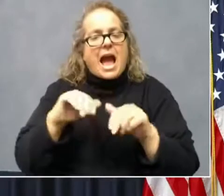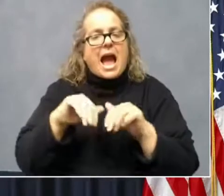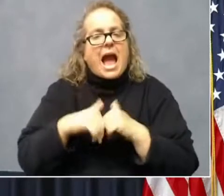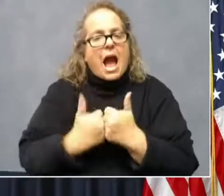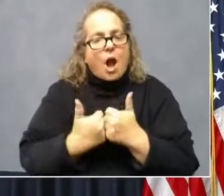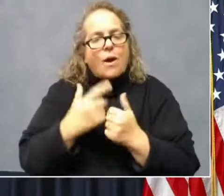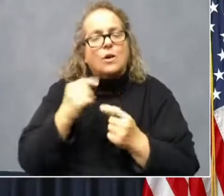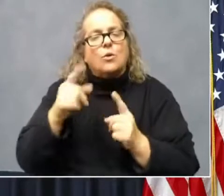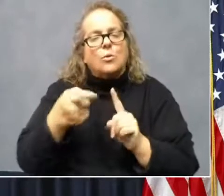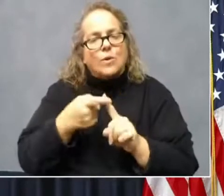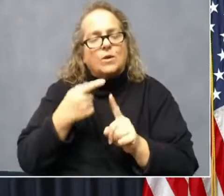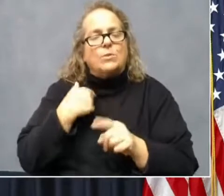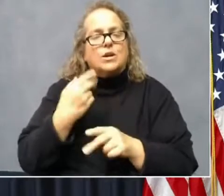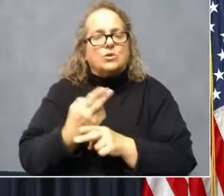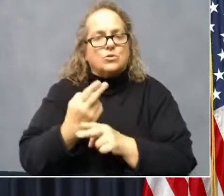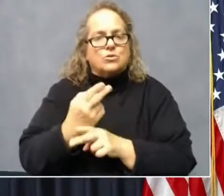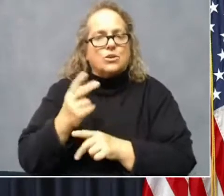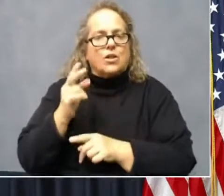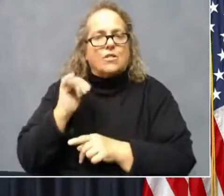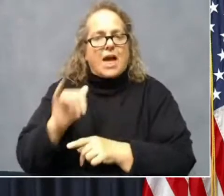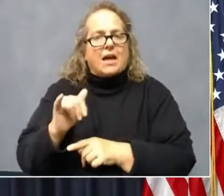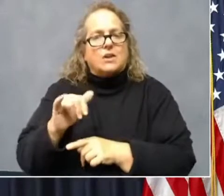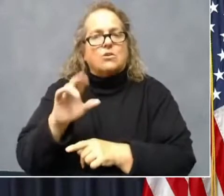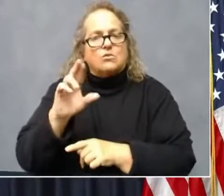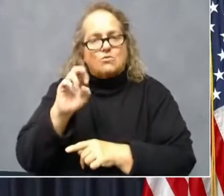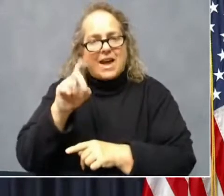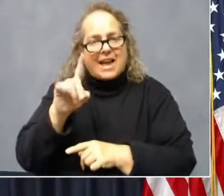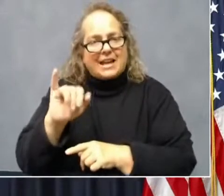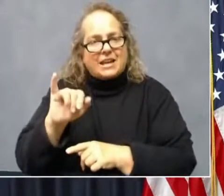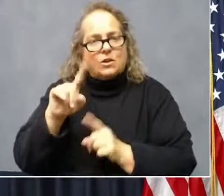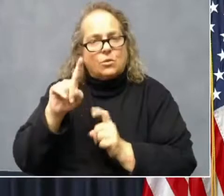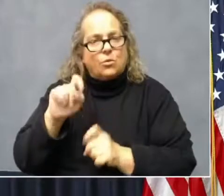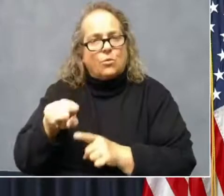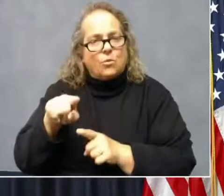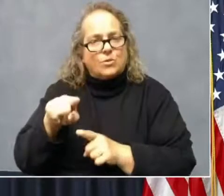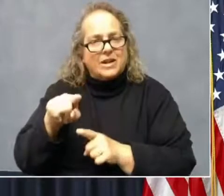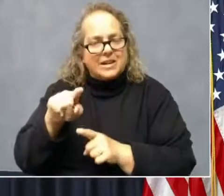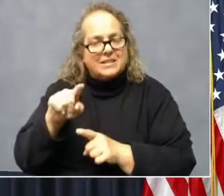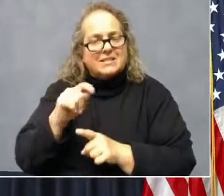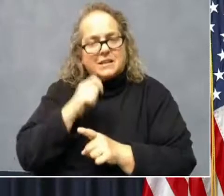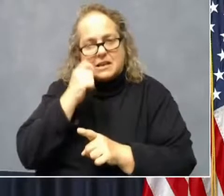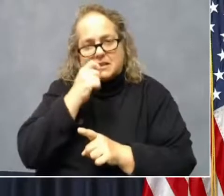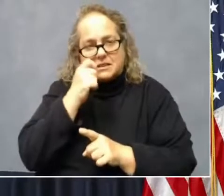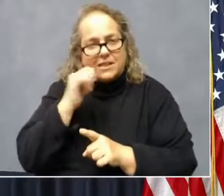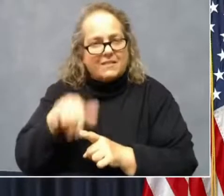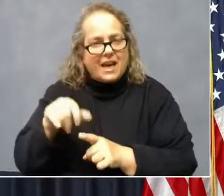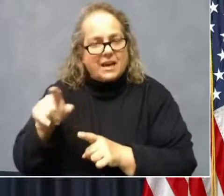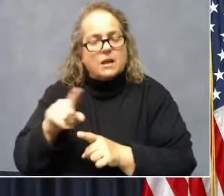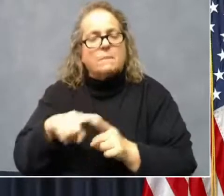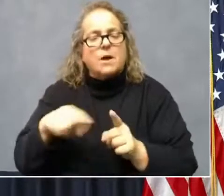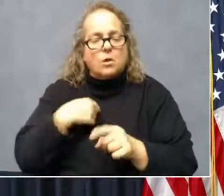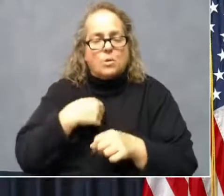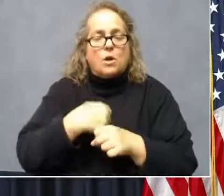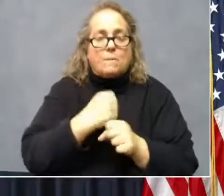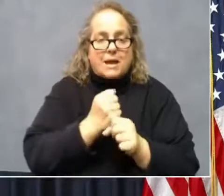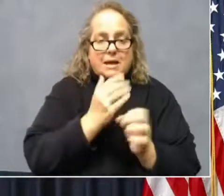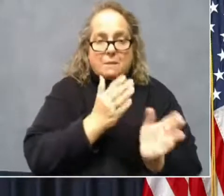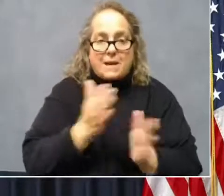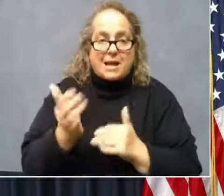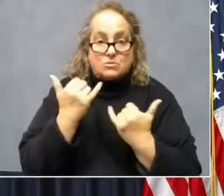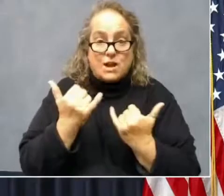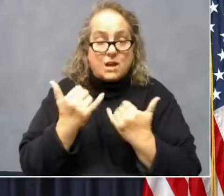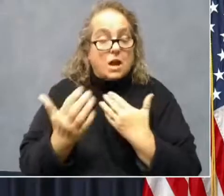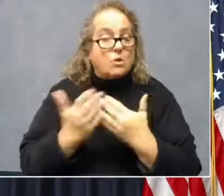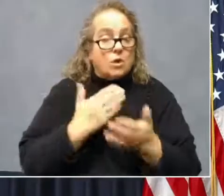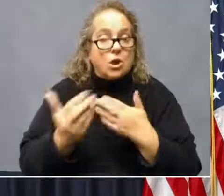be with that error rate. But certainly we are making plans right now, regardless of what the federal government